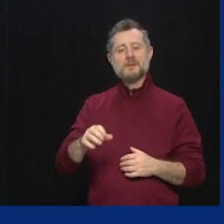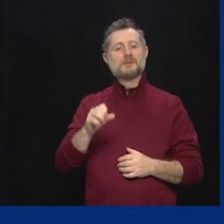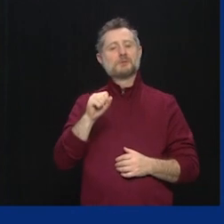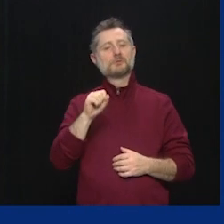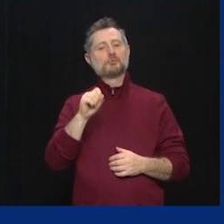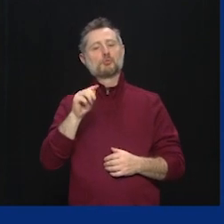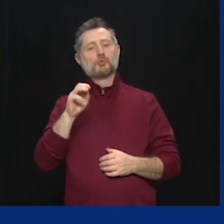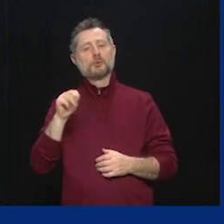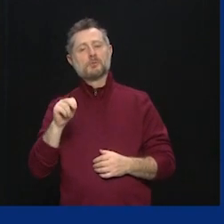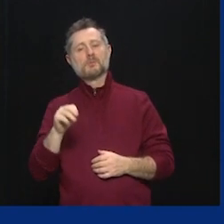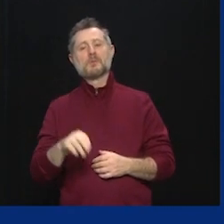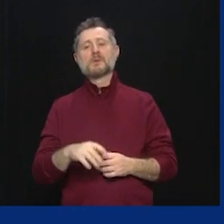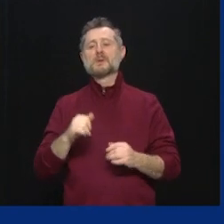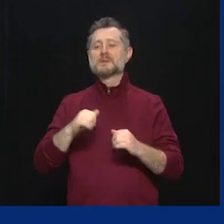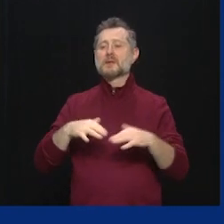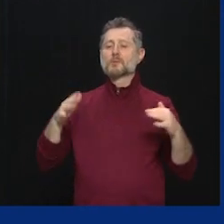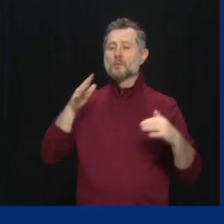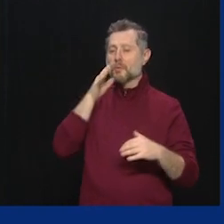Assemblywoman Jody Giglio,